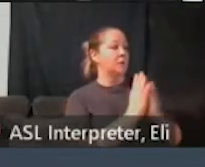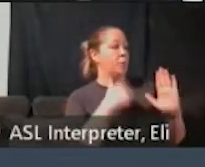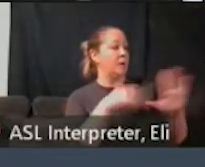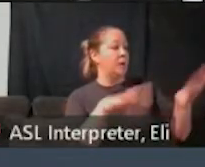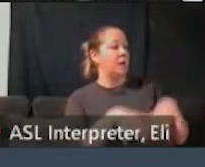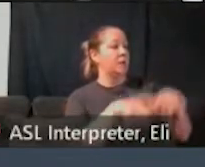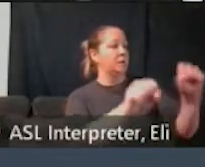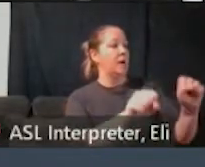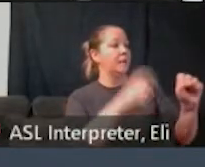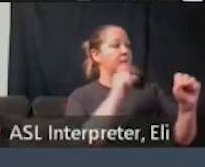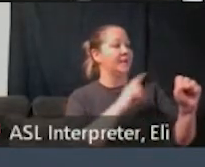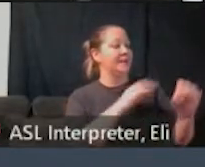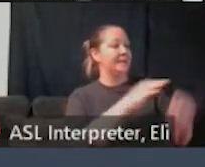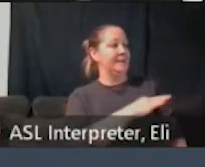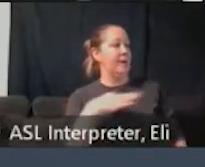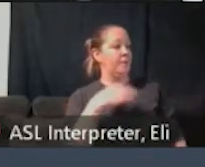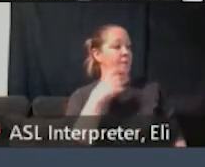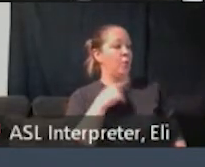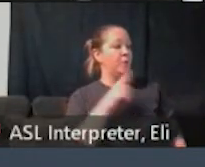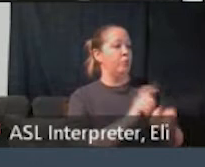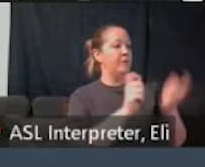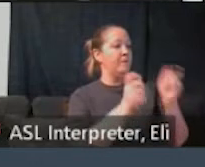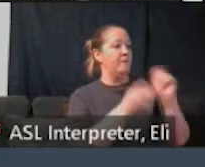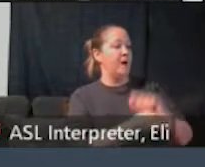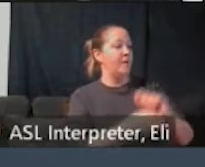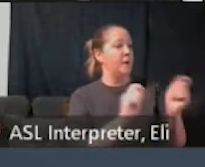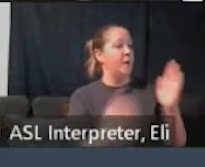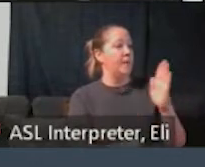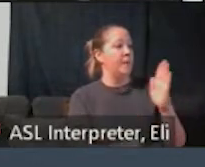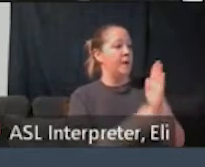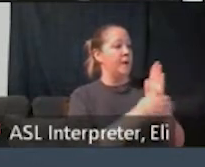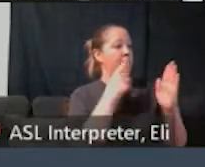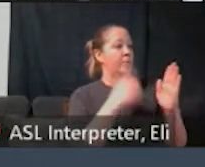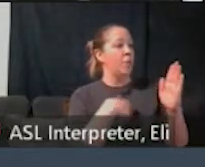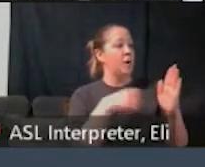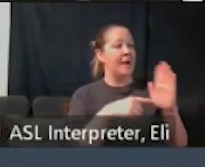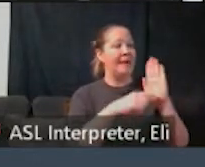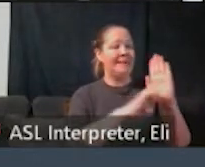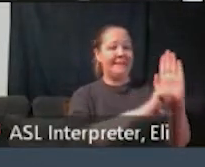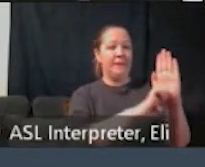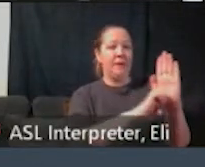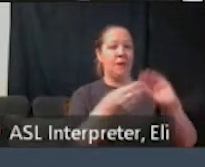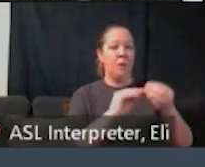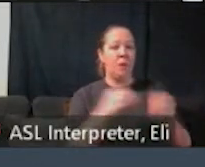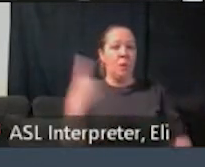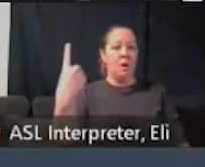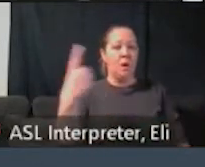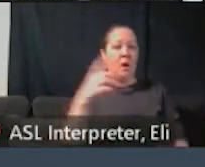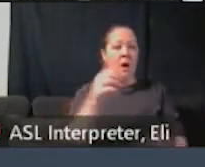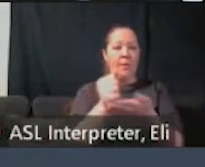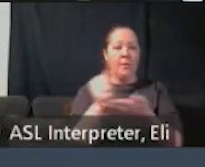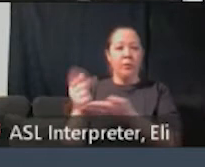in addition to the revised findings as outlined in applicant exhibit number one, and approve